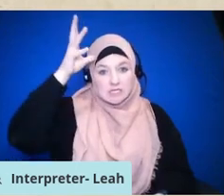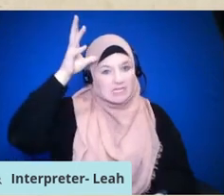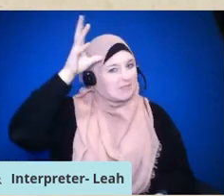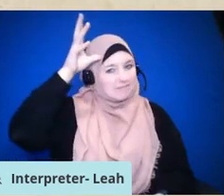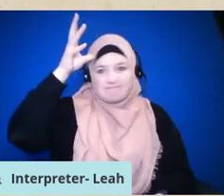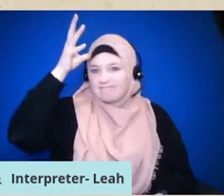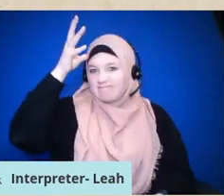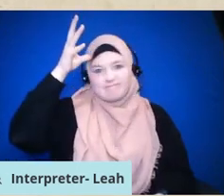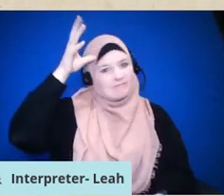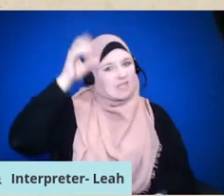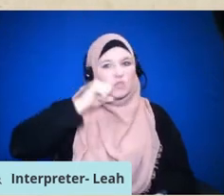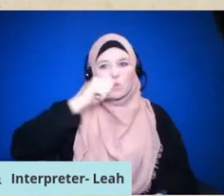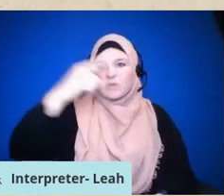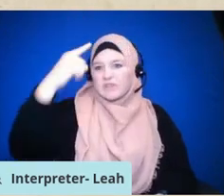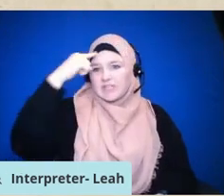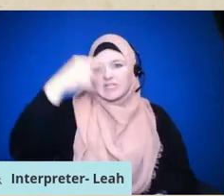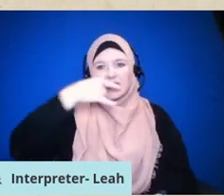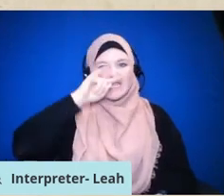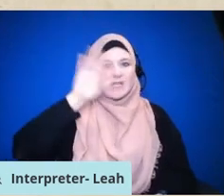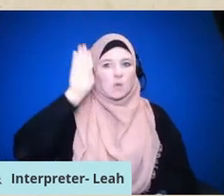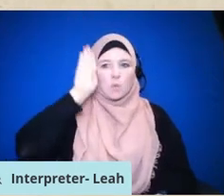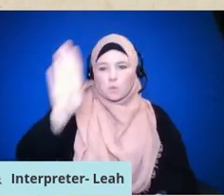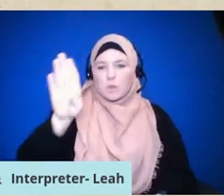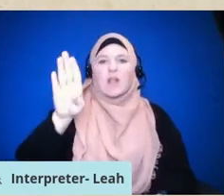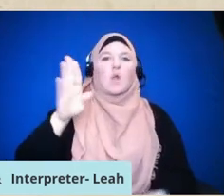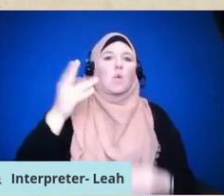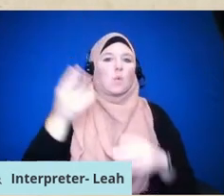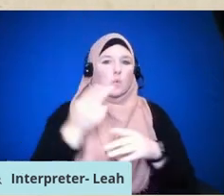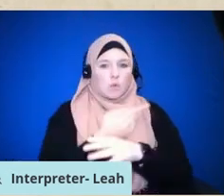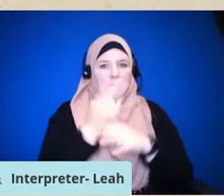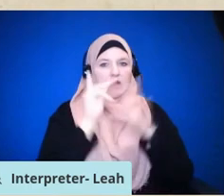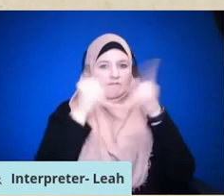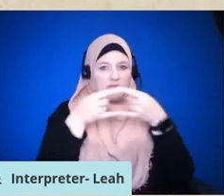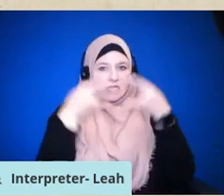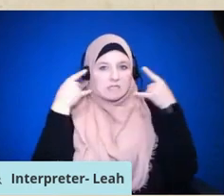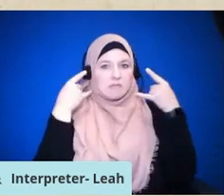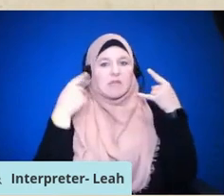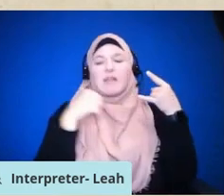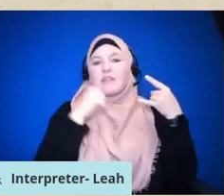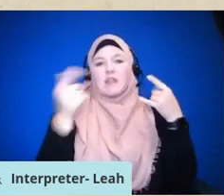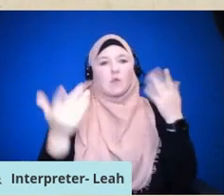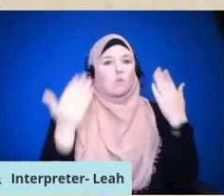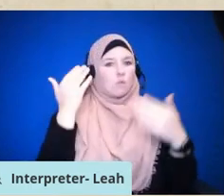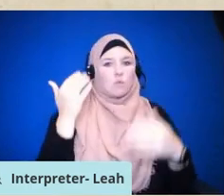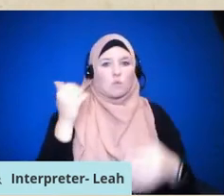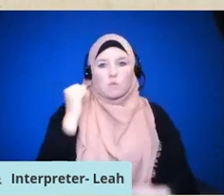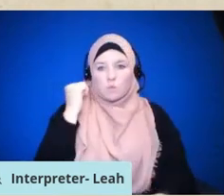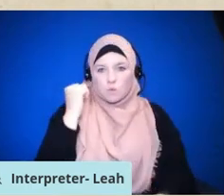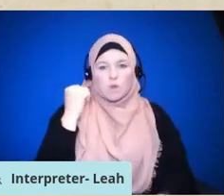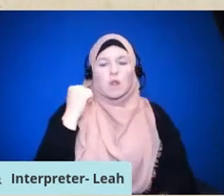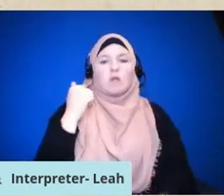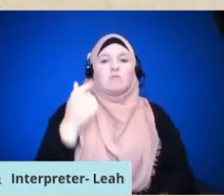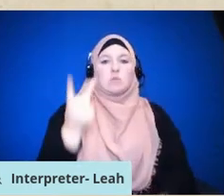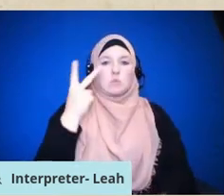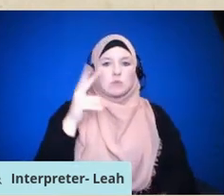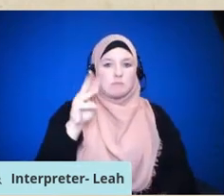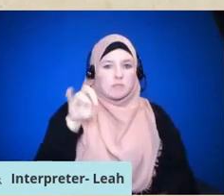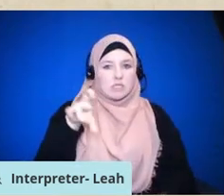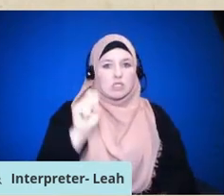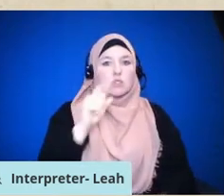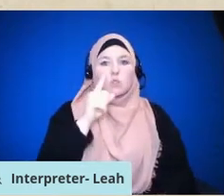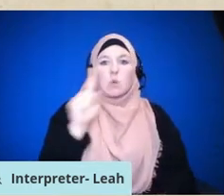don't think that their kids will wear a face mask and they will keep 2 meter physical distancing when they are in school.